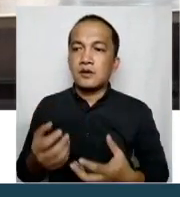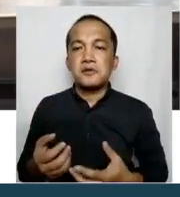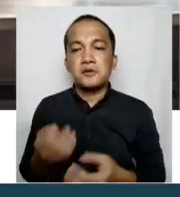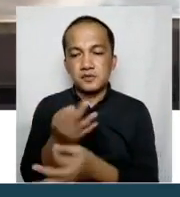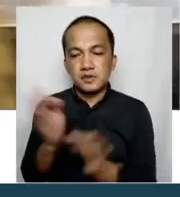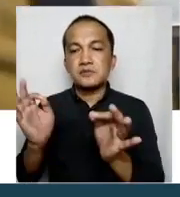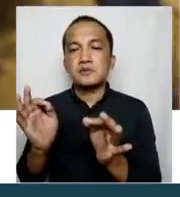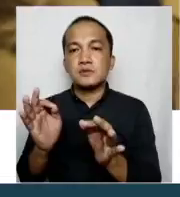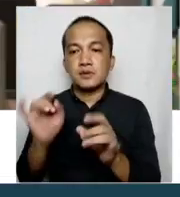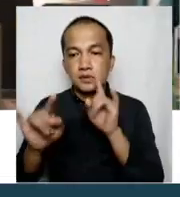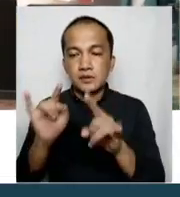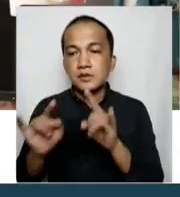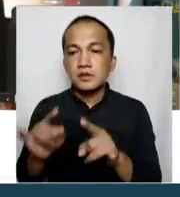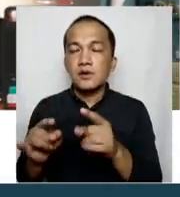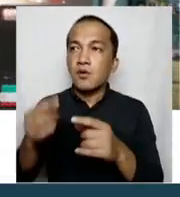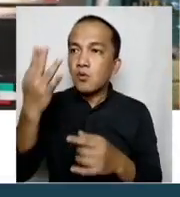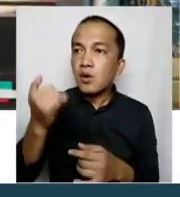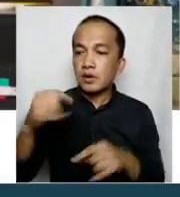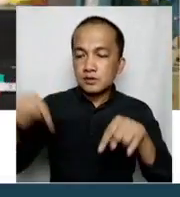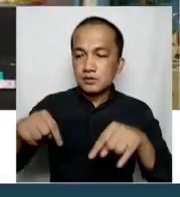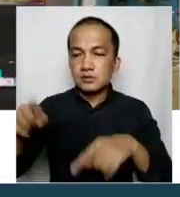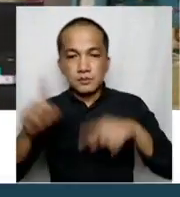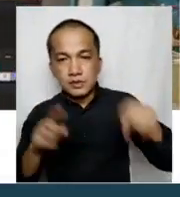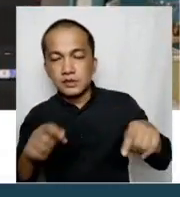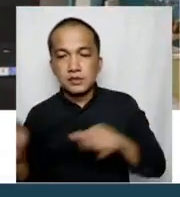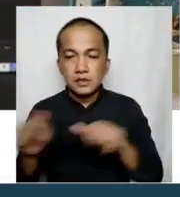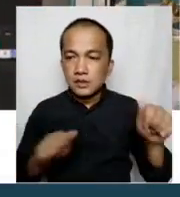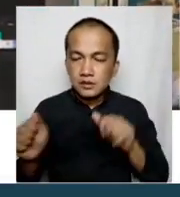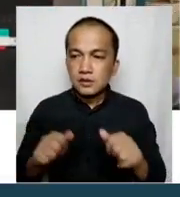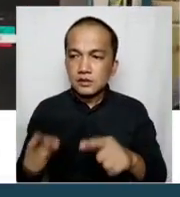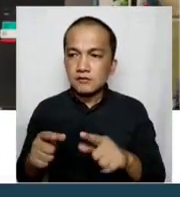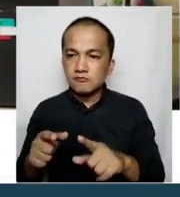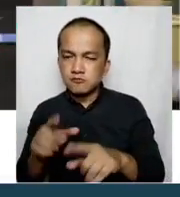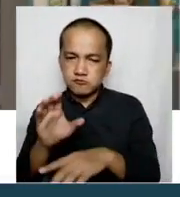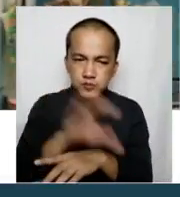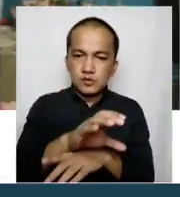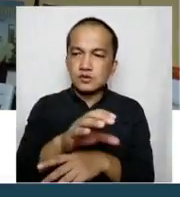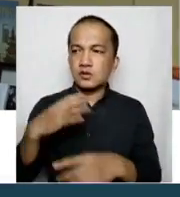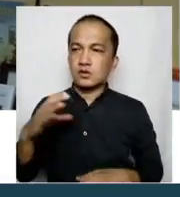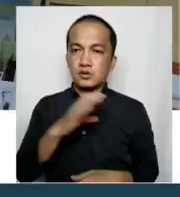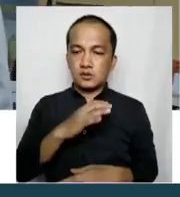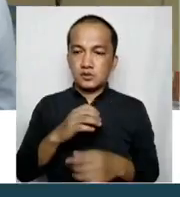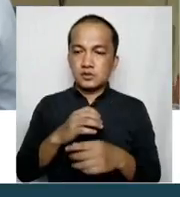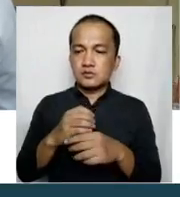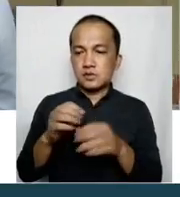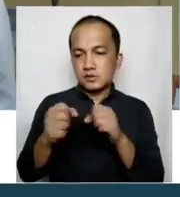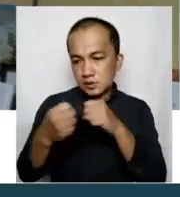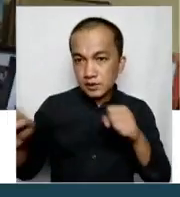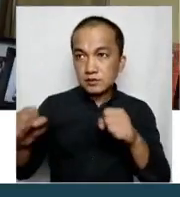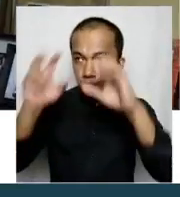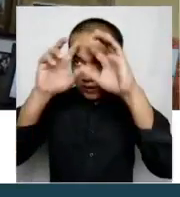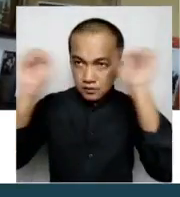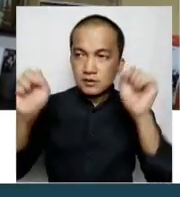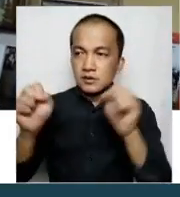Mm-hmm. Because through these different actions, yun na yung pressure on Congress, mm-hmm. yung mismong statements ng Pangulo, and